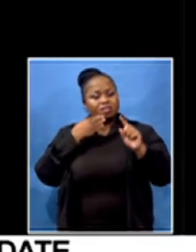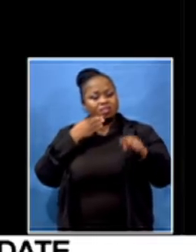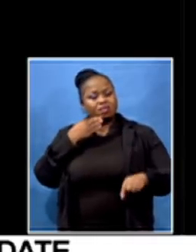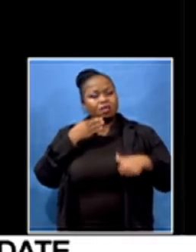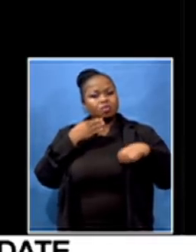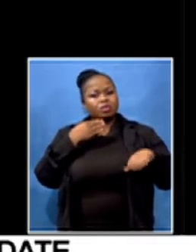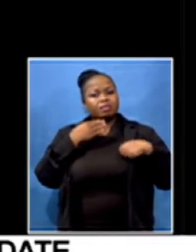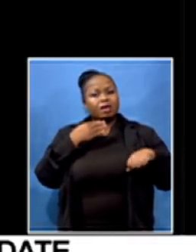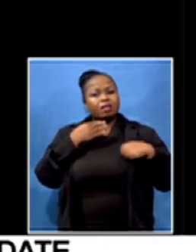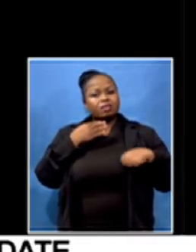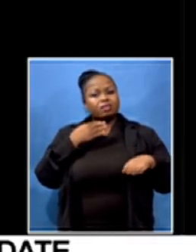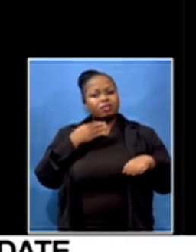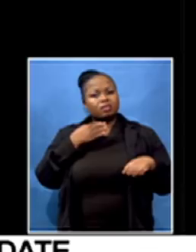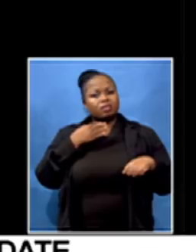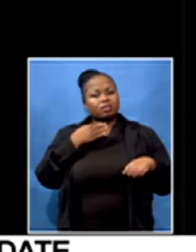municipalities